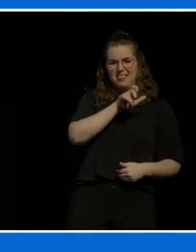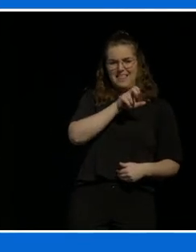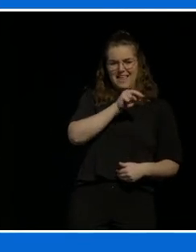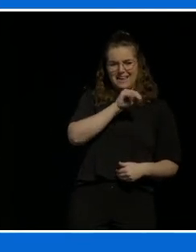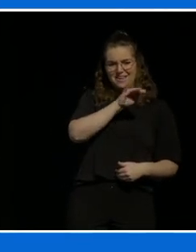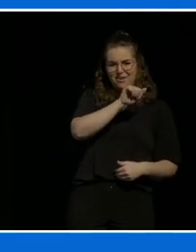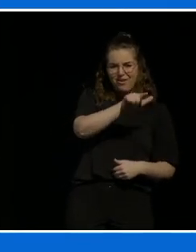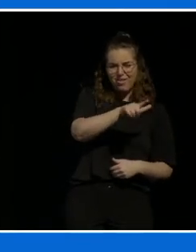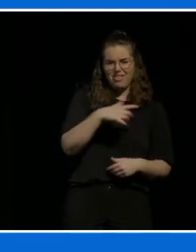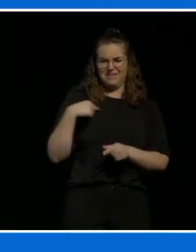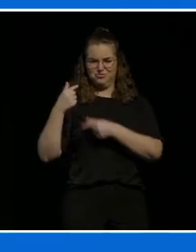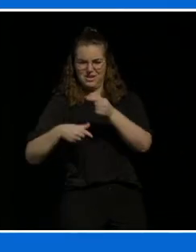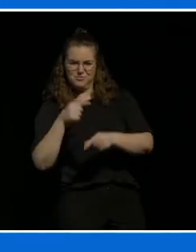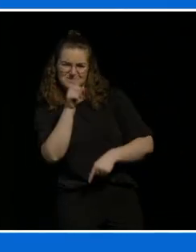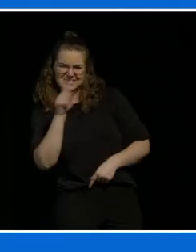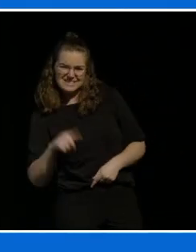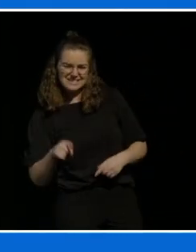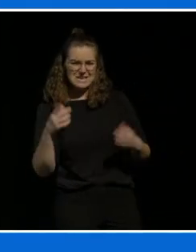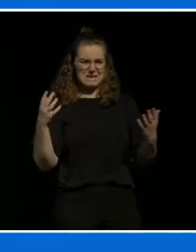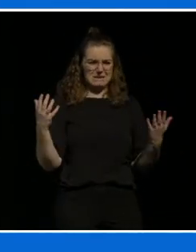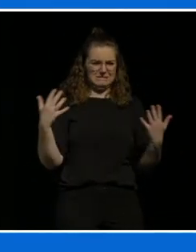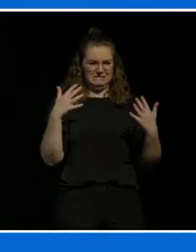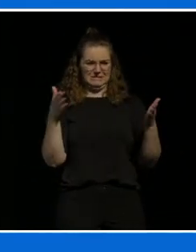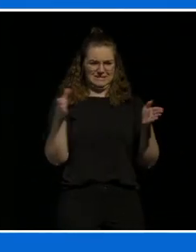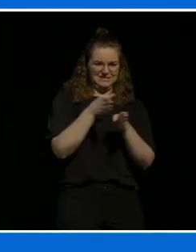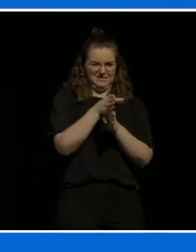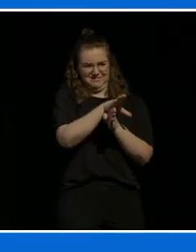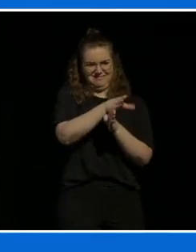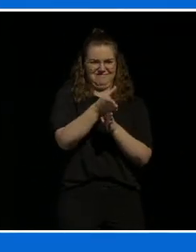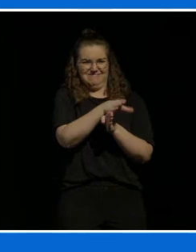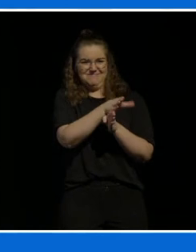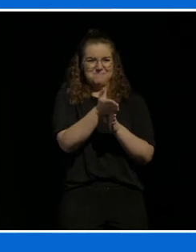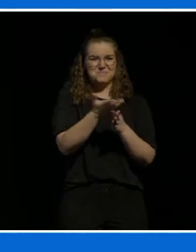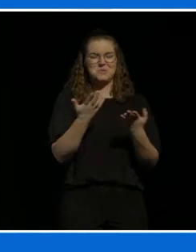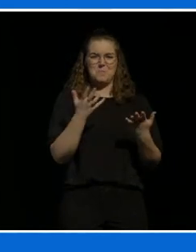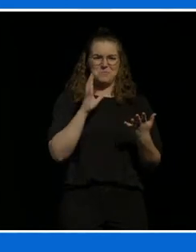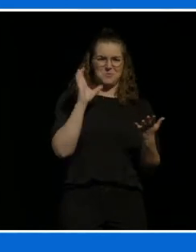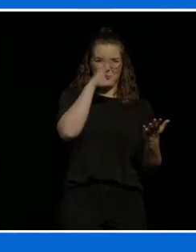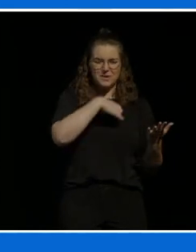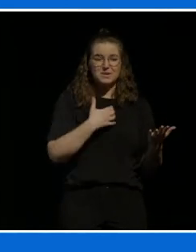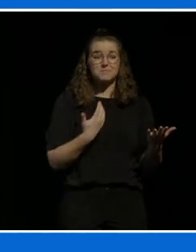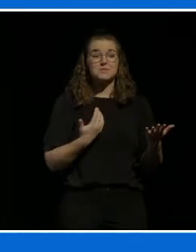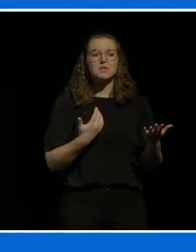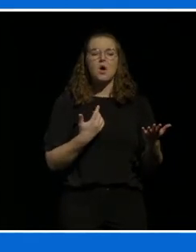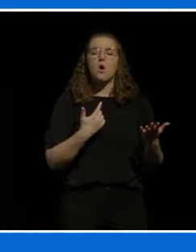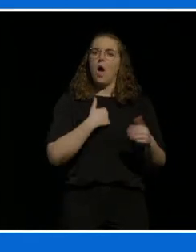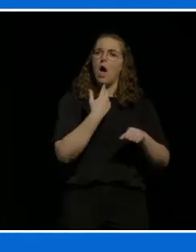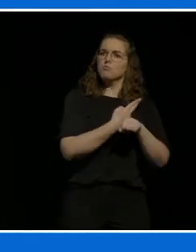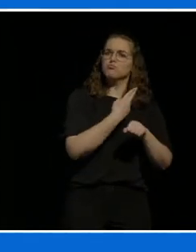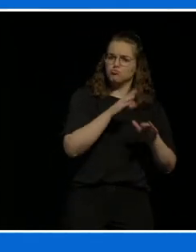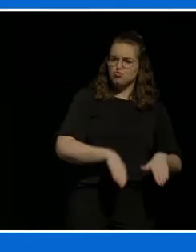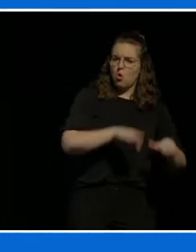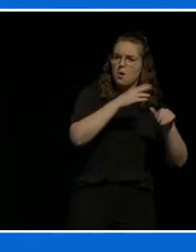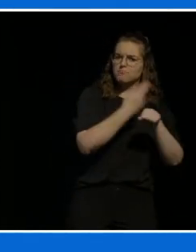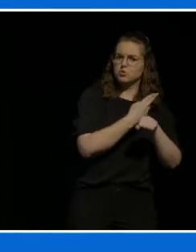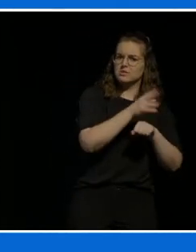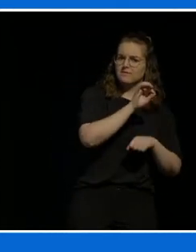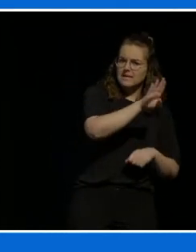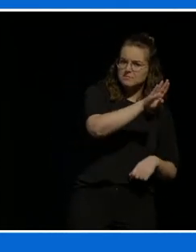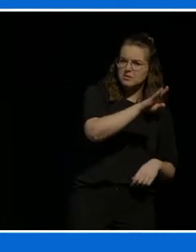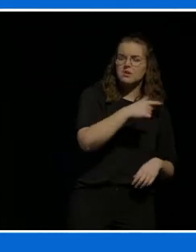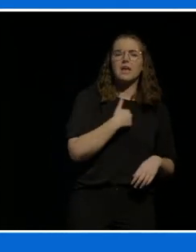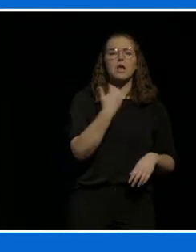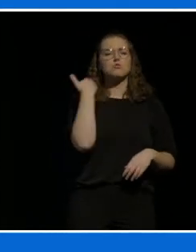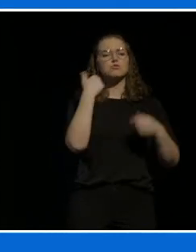millennial. I don't know if I'm stealing that word or whatever. But I feel like I was using Facebook. Like, I remember growing up using Facebook. And I used to